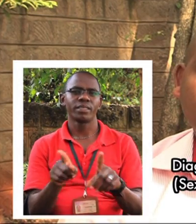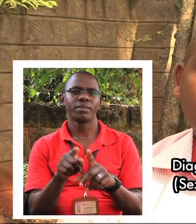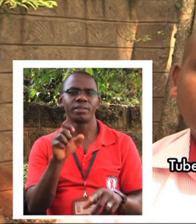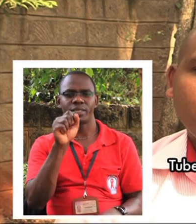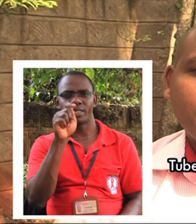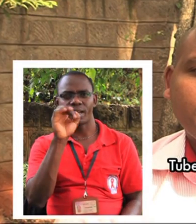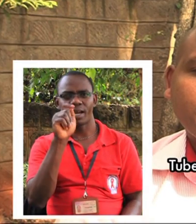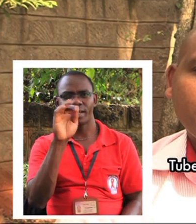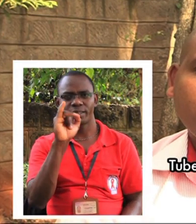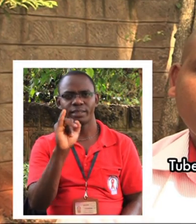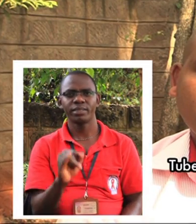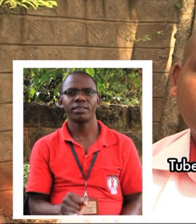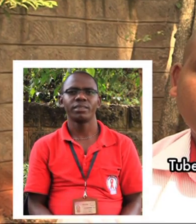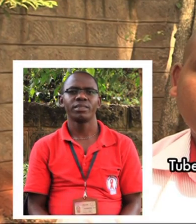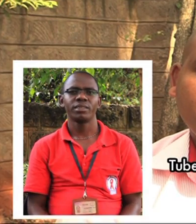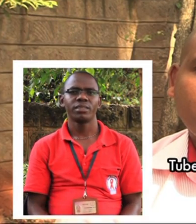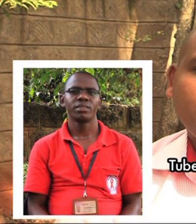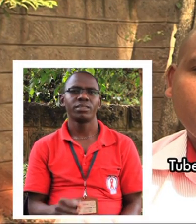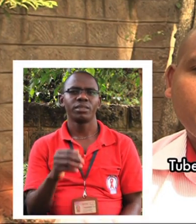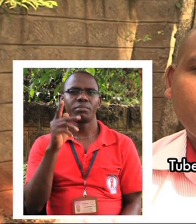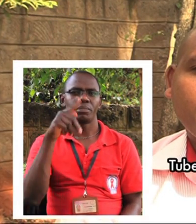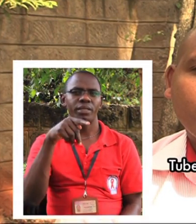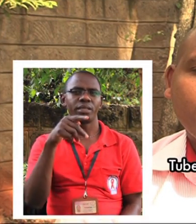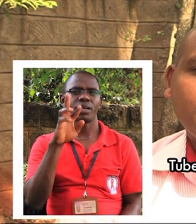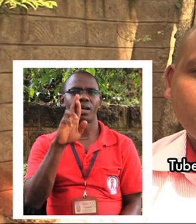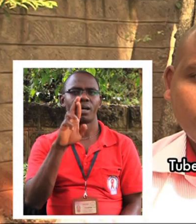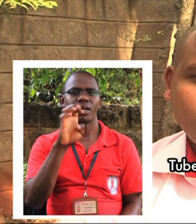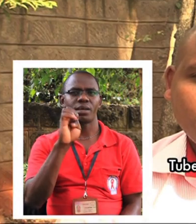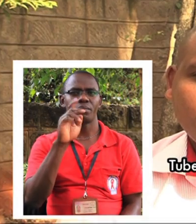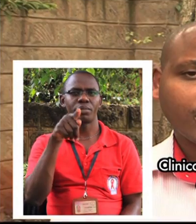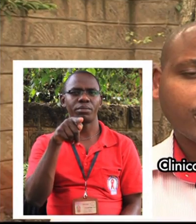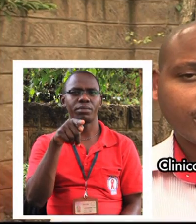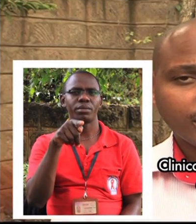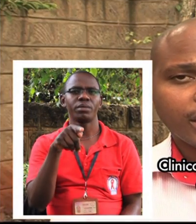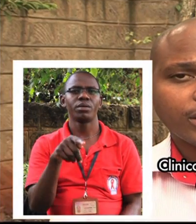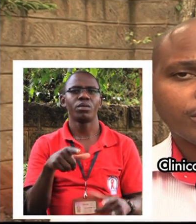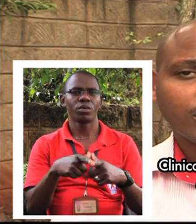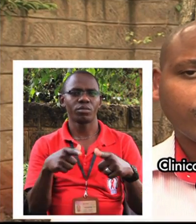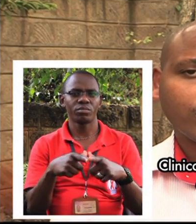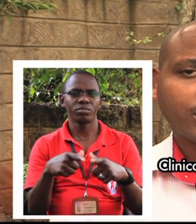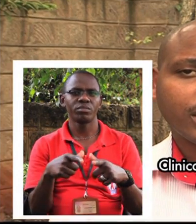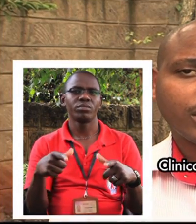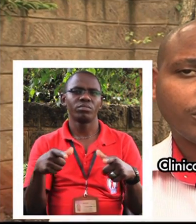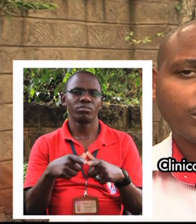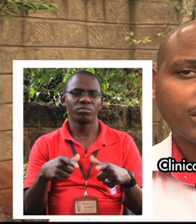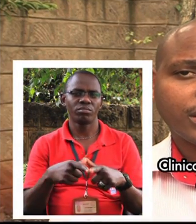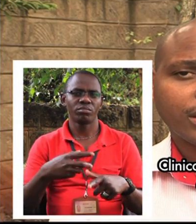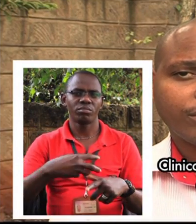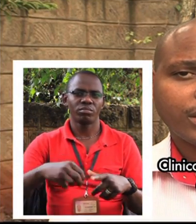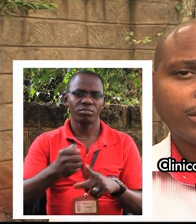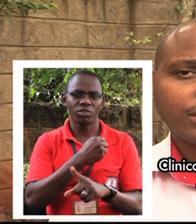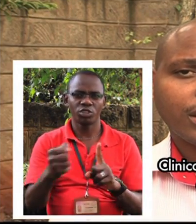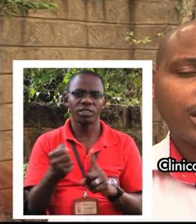STIs, screen for TB, and provide treatment, screening and treatment of those